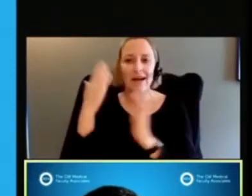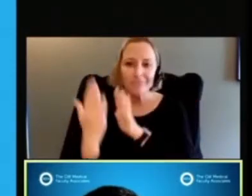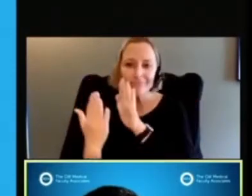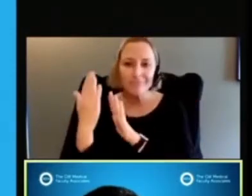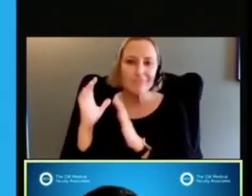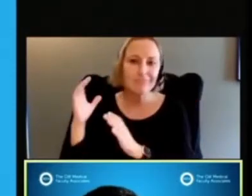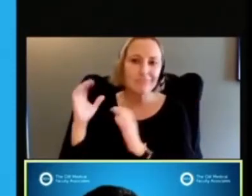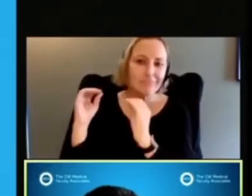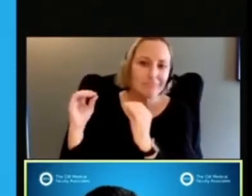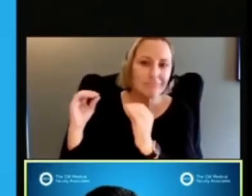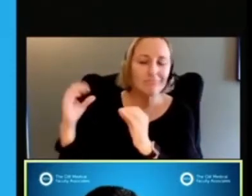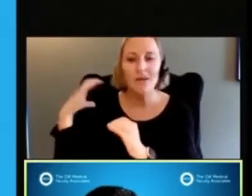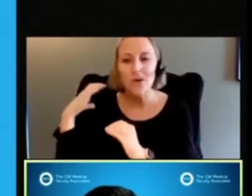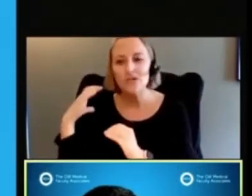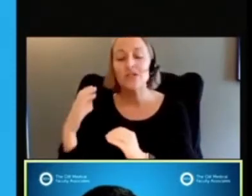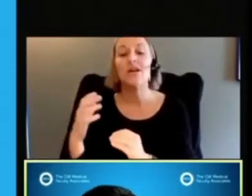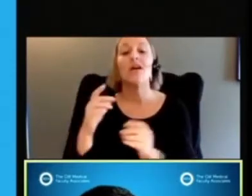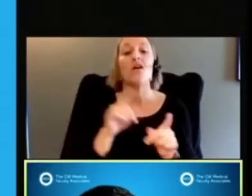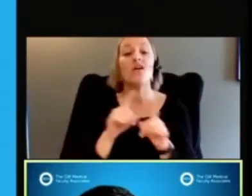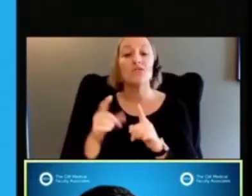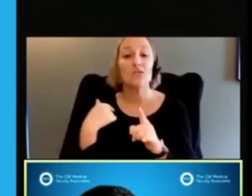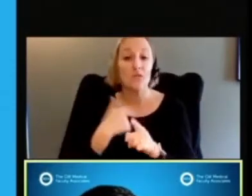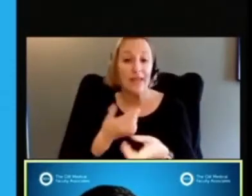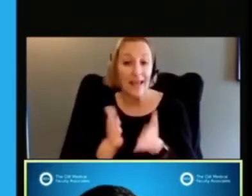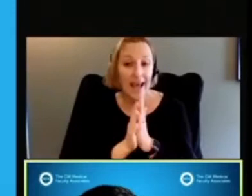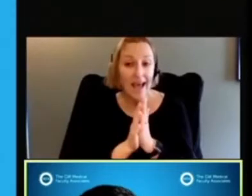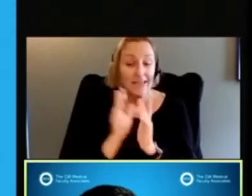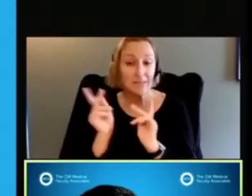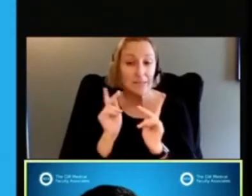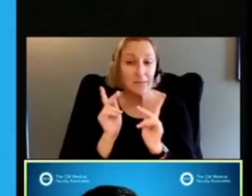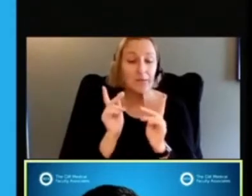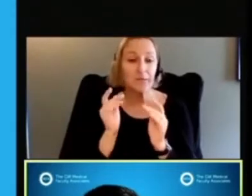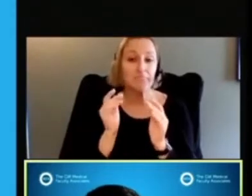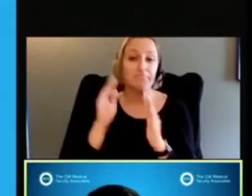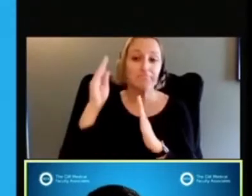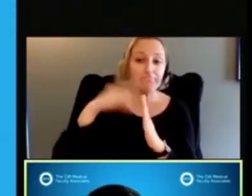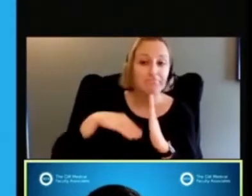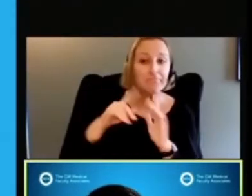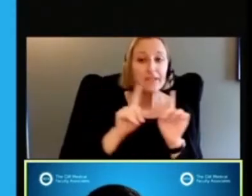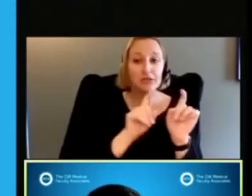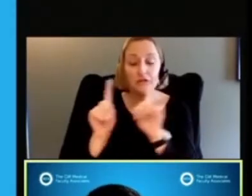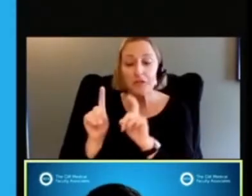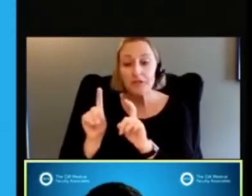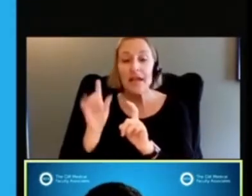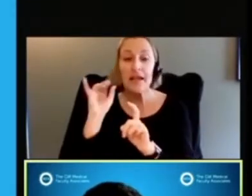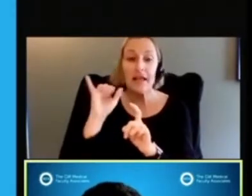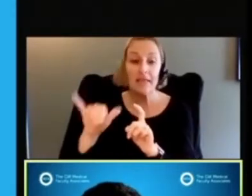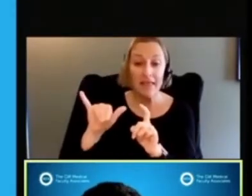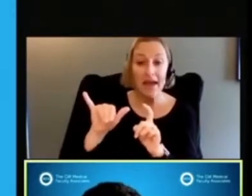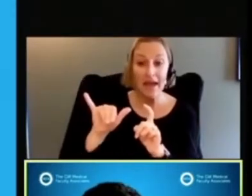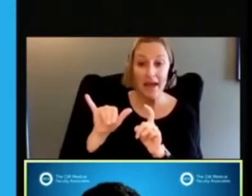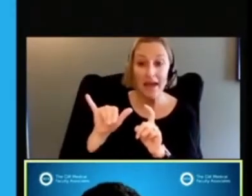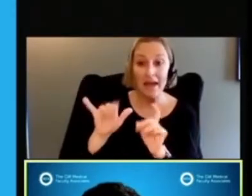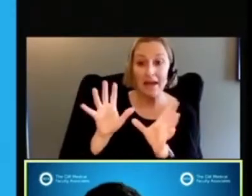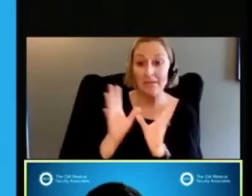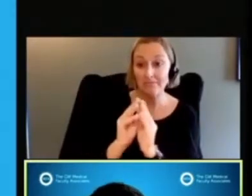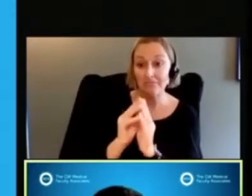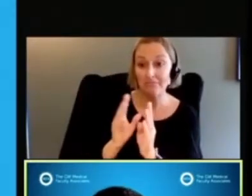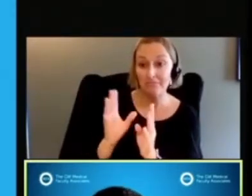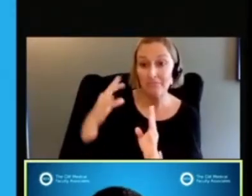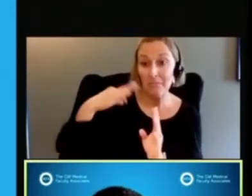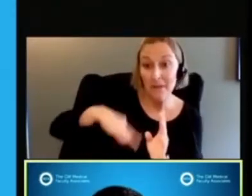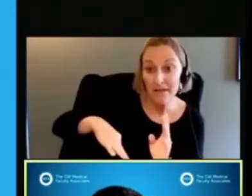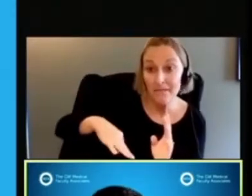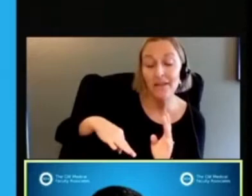Also, everyone was asked to fill out a survey on whether this was a useful engagement, and of course, take something home to remember us by. We had a lot of